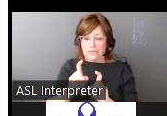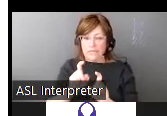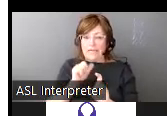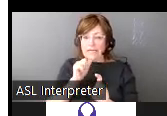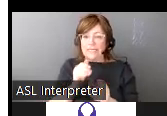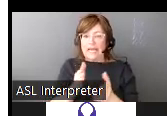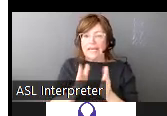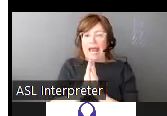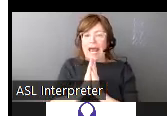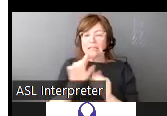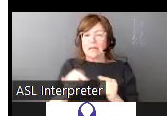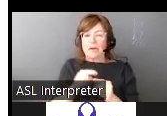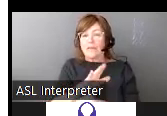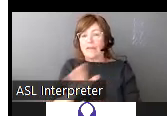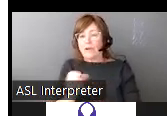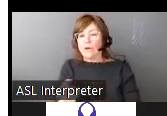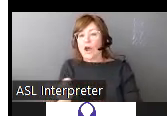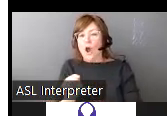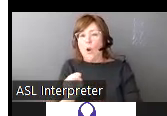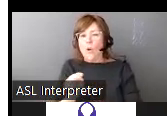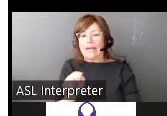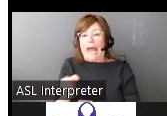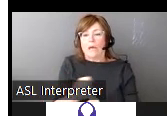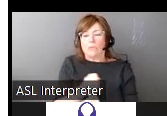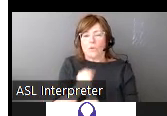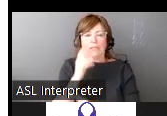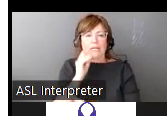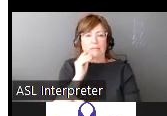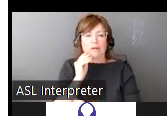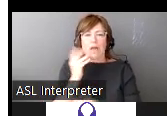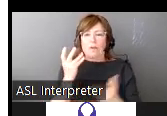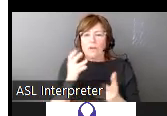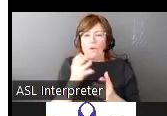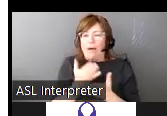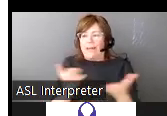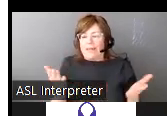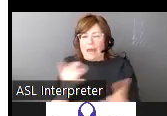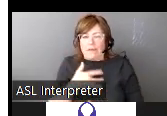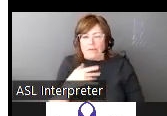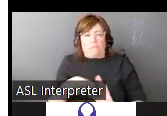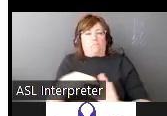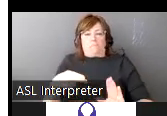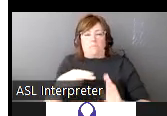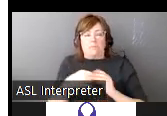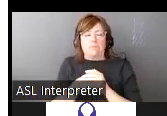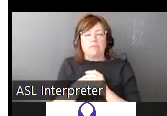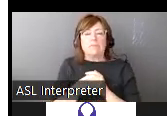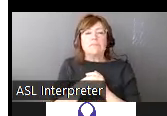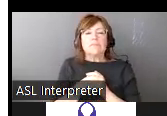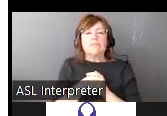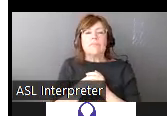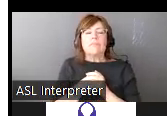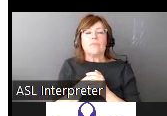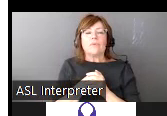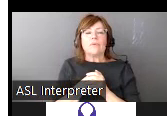with abuse. Okay, so we don't want them to feel stigmatized. Rather, they